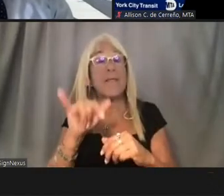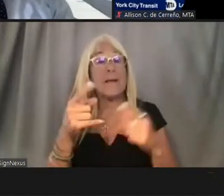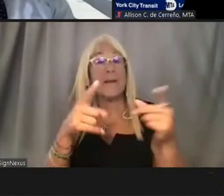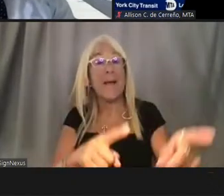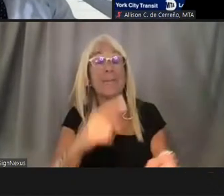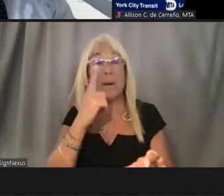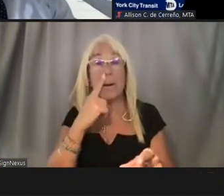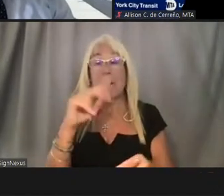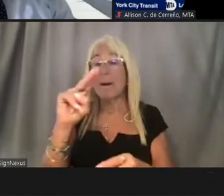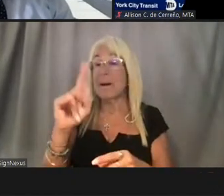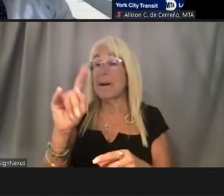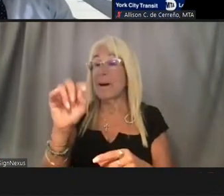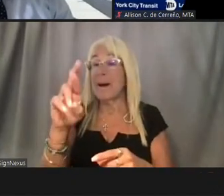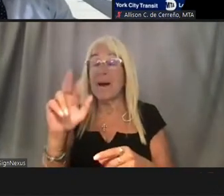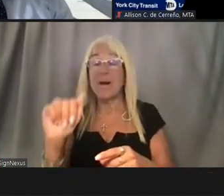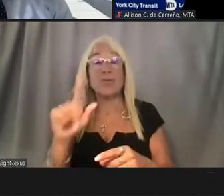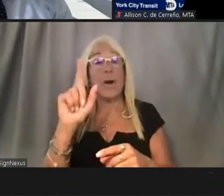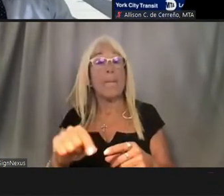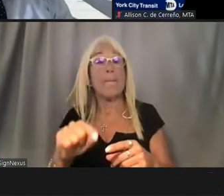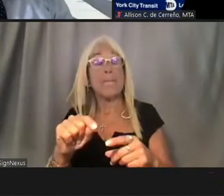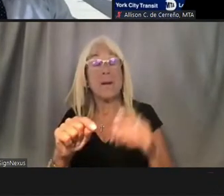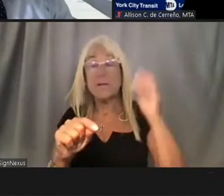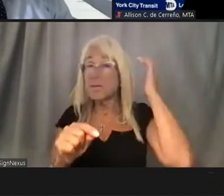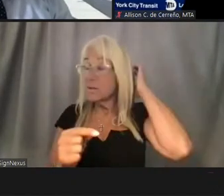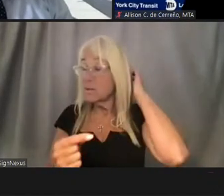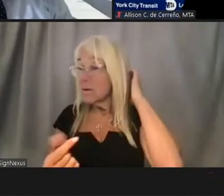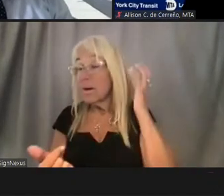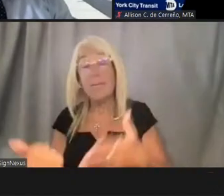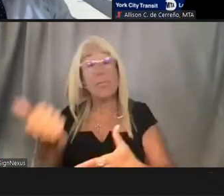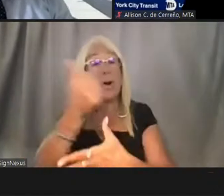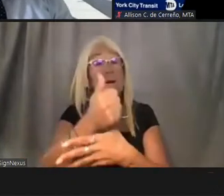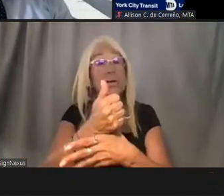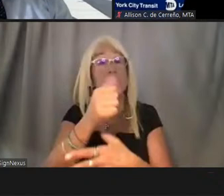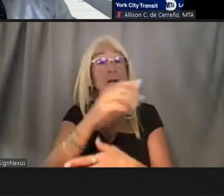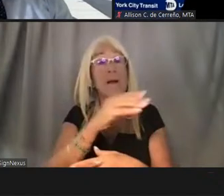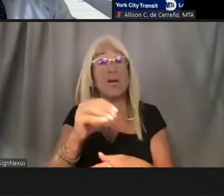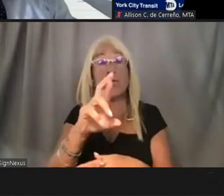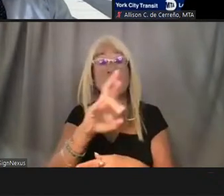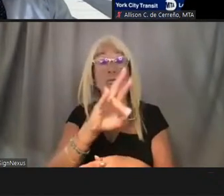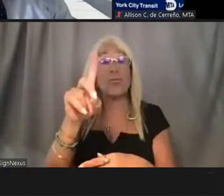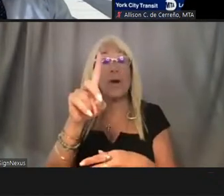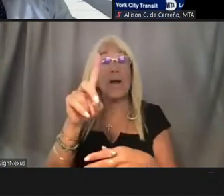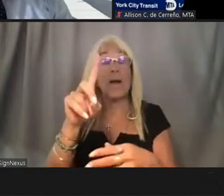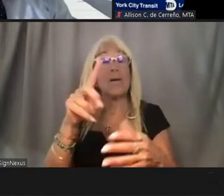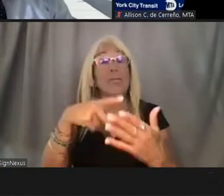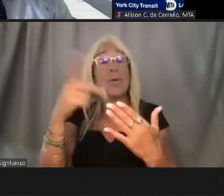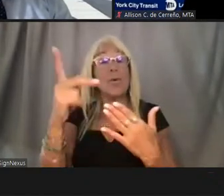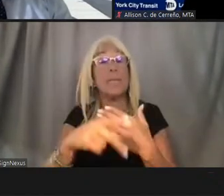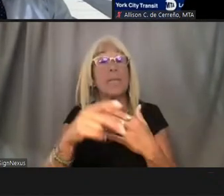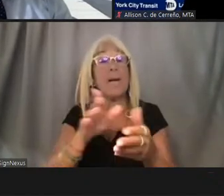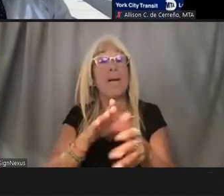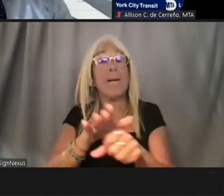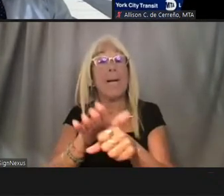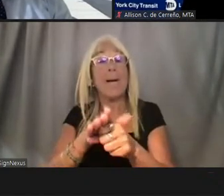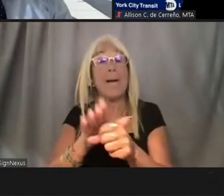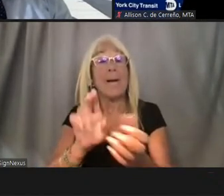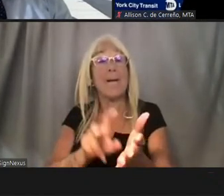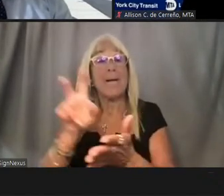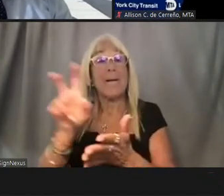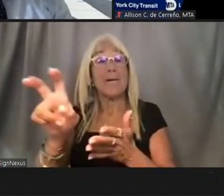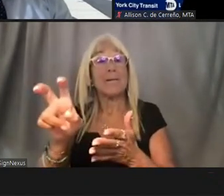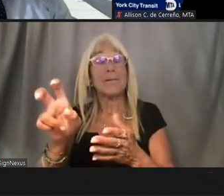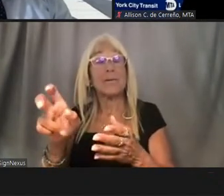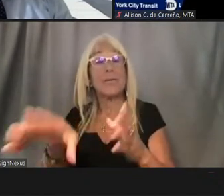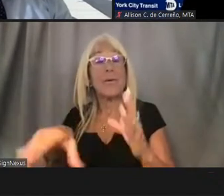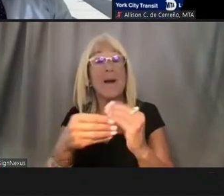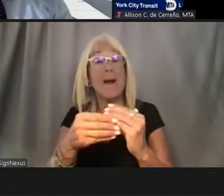nycha buildings so say you need to prioritize employee fund conversions to packed in the rad programming while also providing enough Capital to add renewable energy upgrades